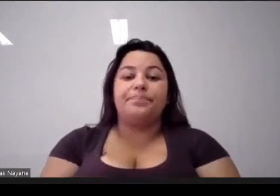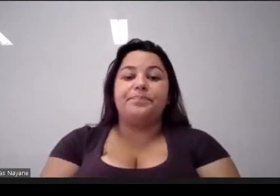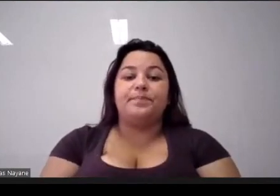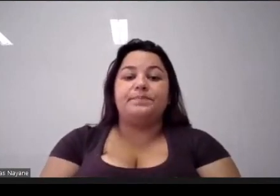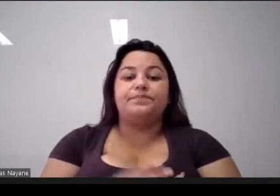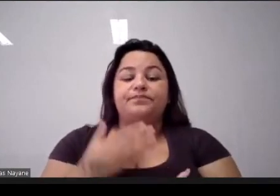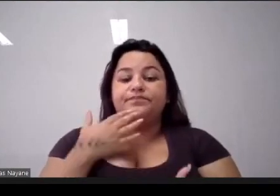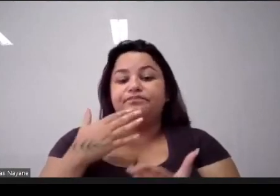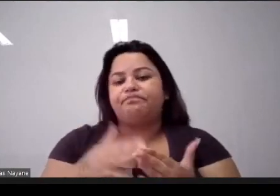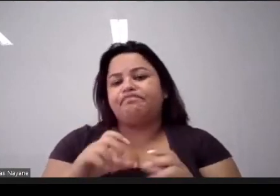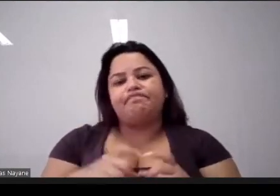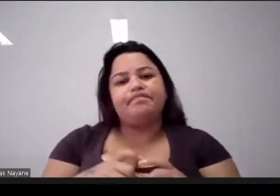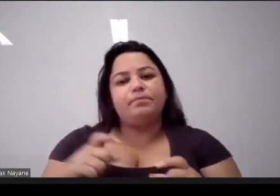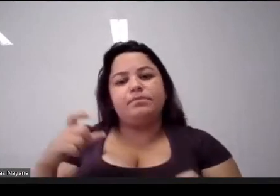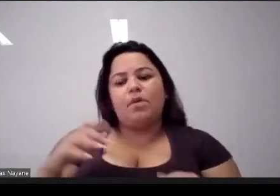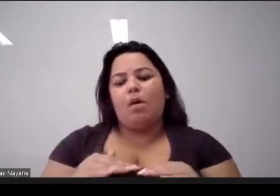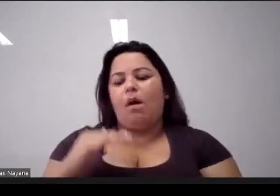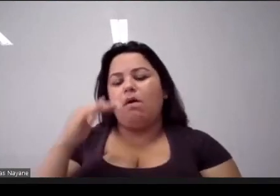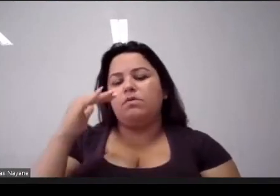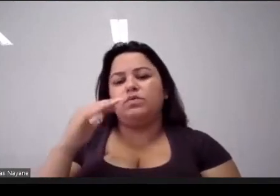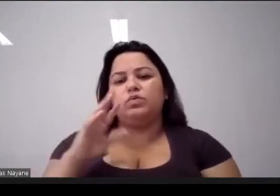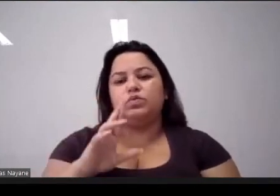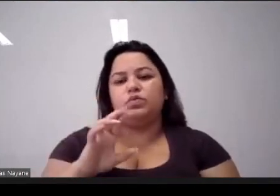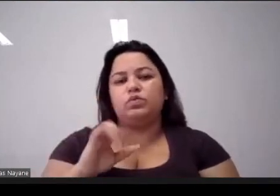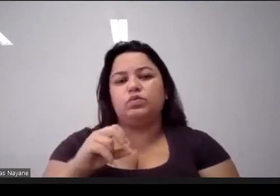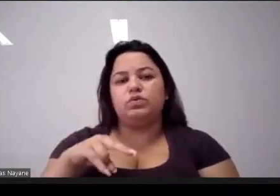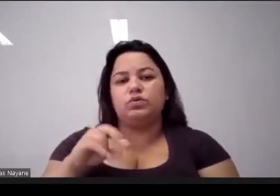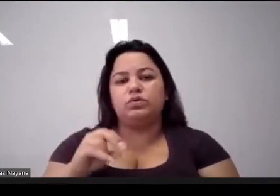about 50% higher than the UK.